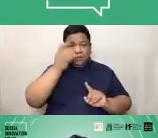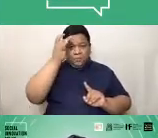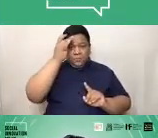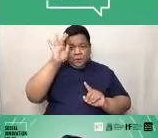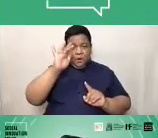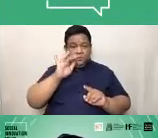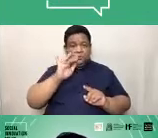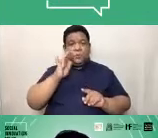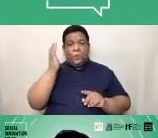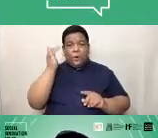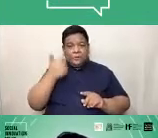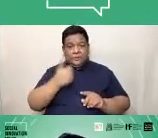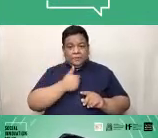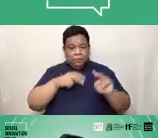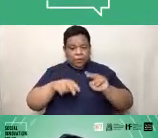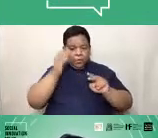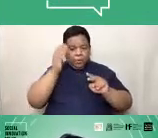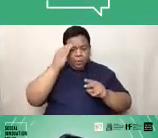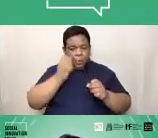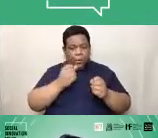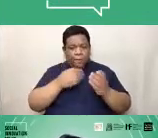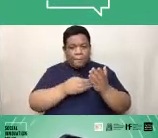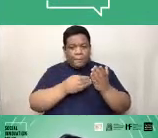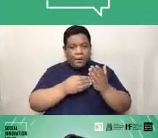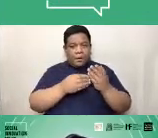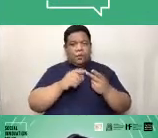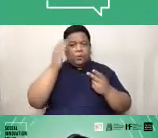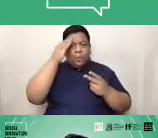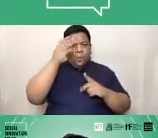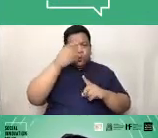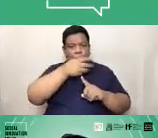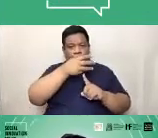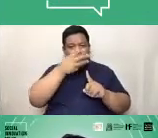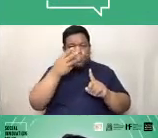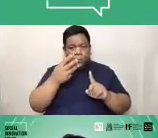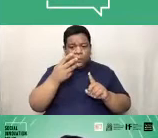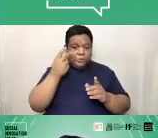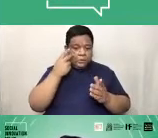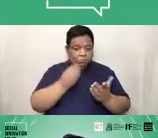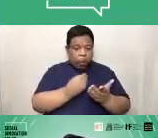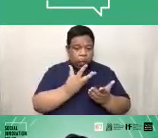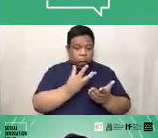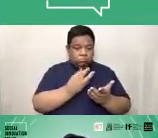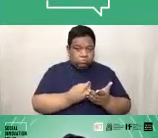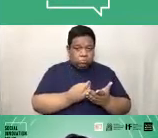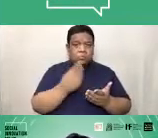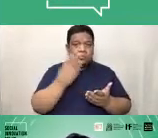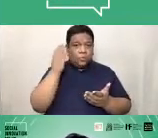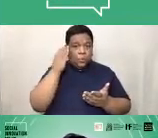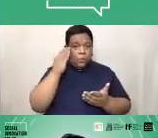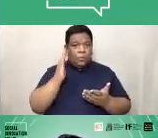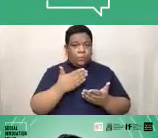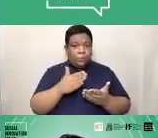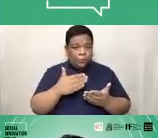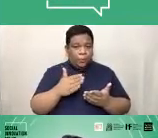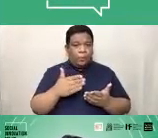has. It knows its signal level. It can tell you if the light is on. It can tell you if the music is playing. It can tell you